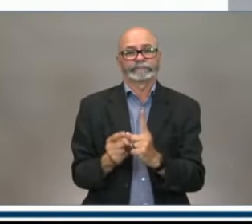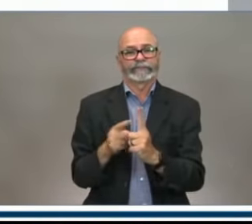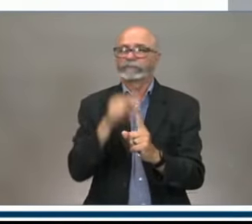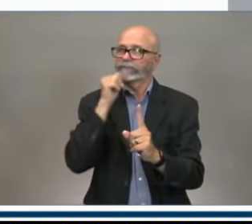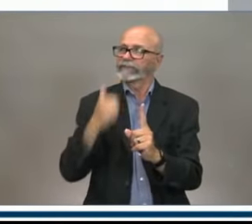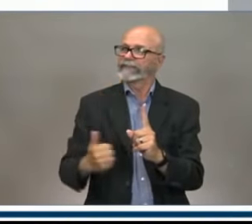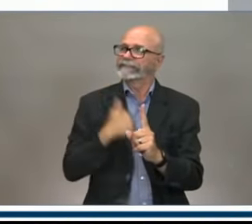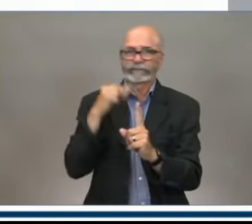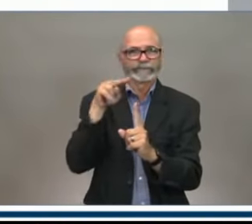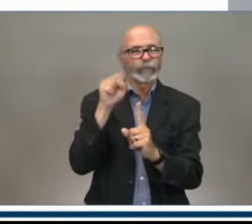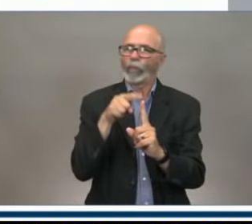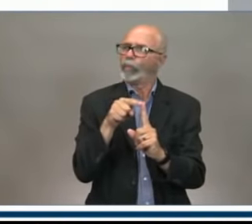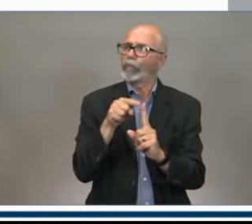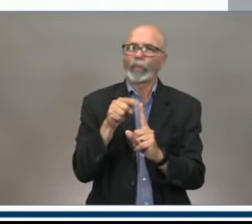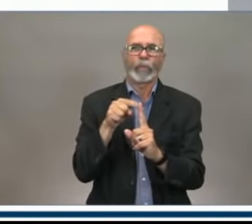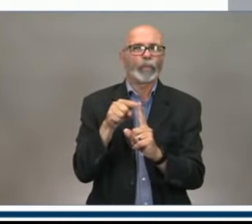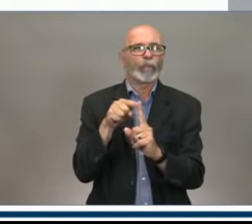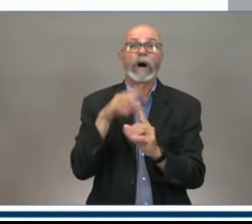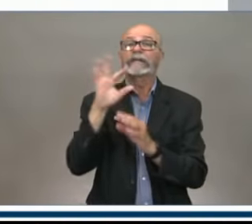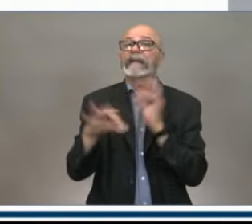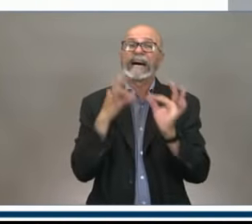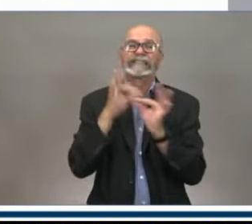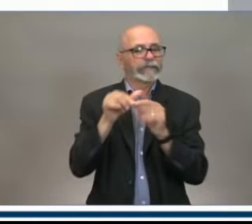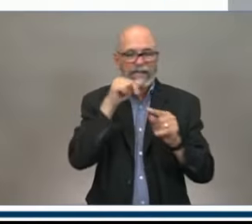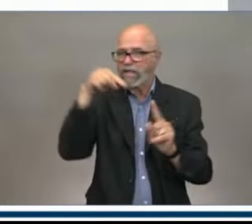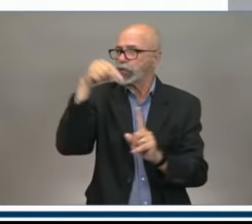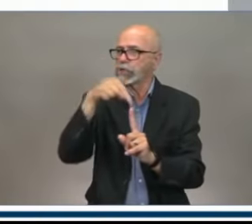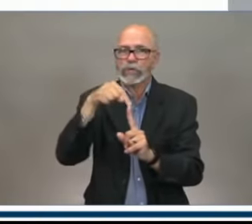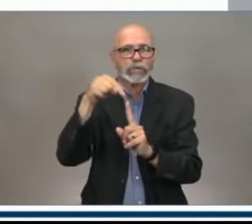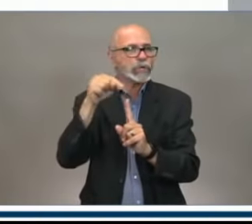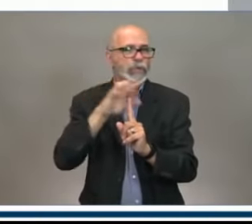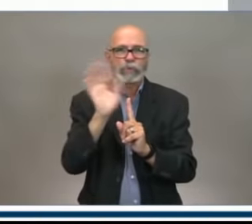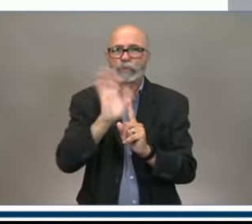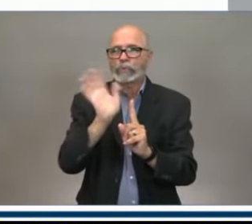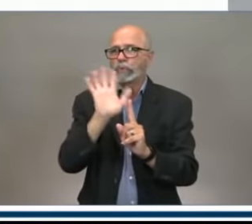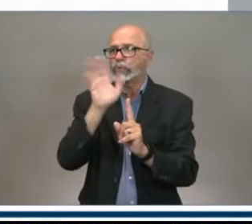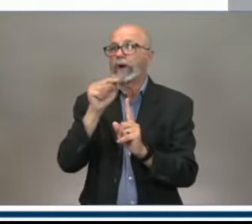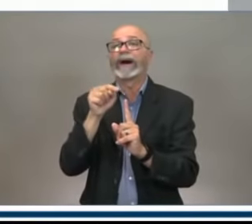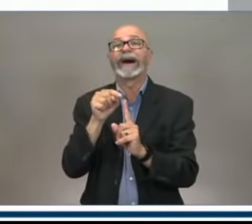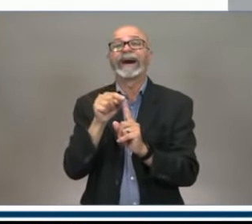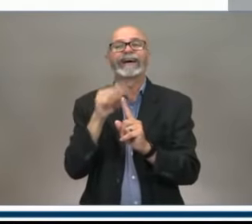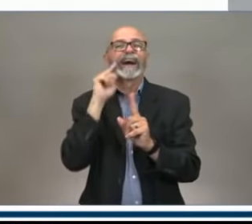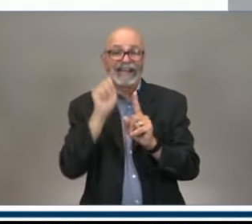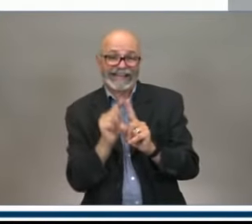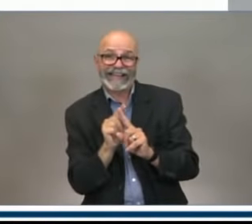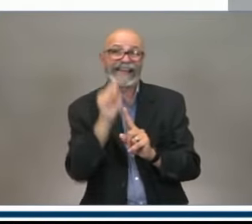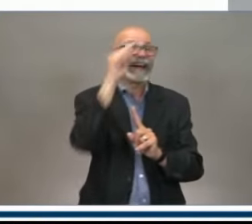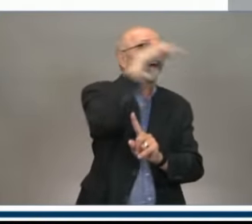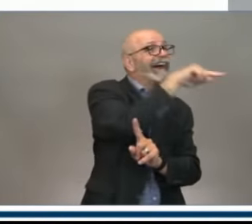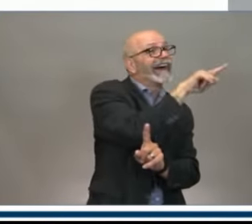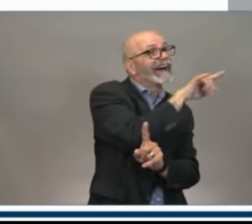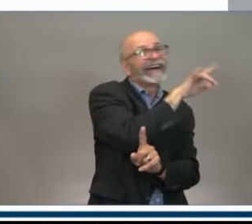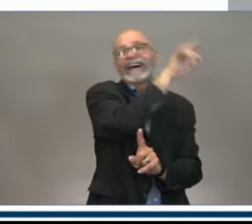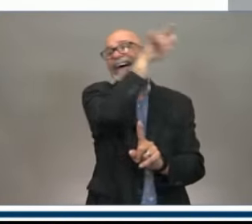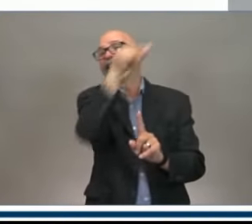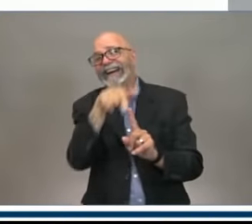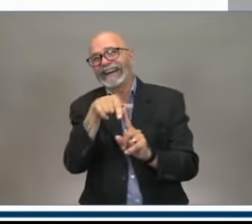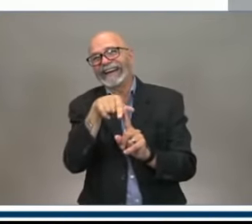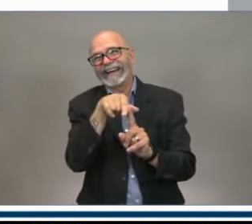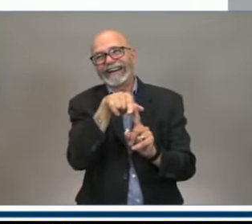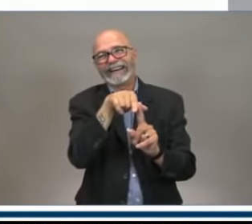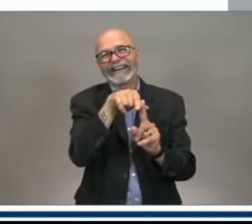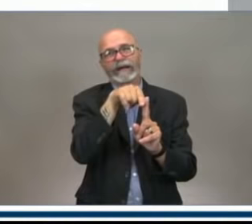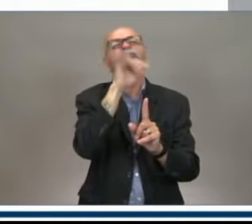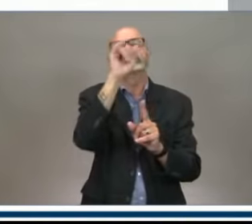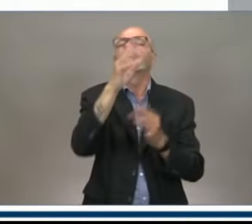and wasn't tested here. But because of the way we report things between provinces, they are reflected in Nova Scotian numbers.